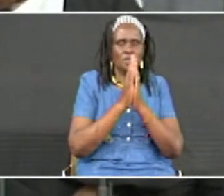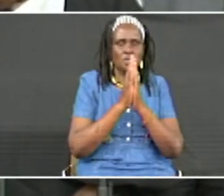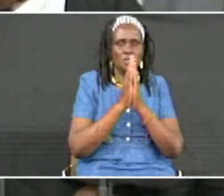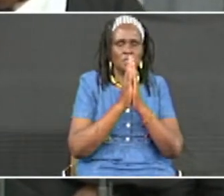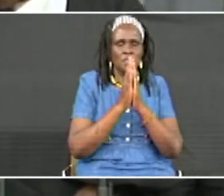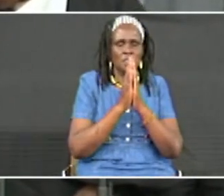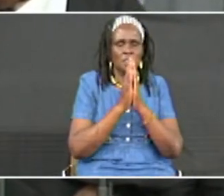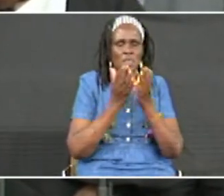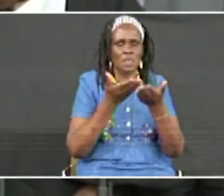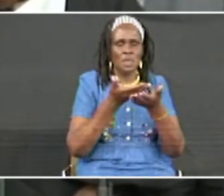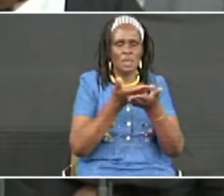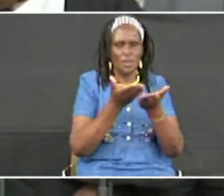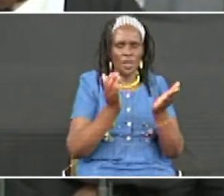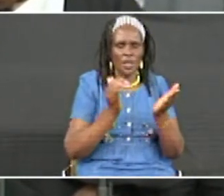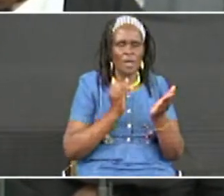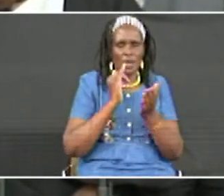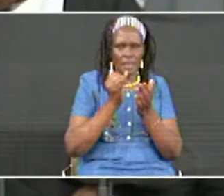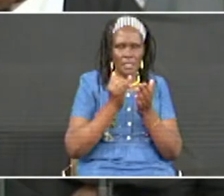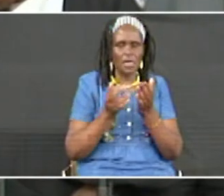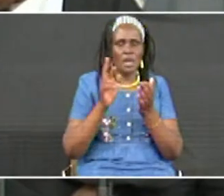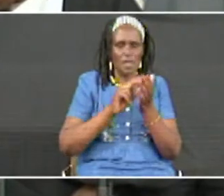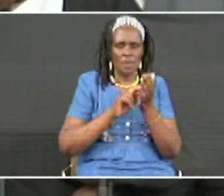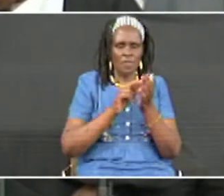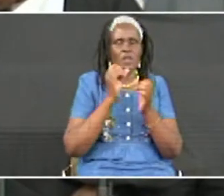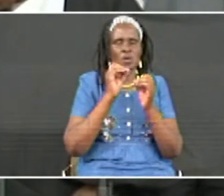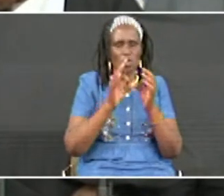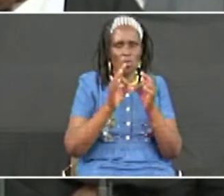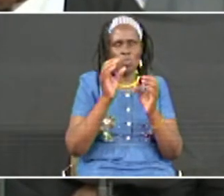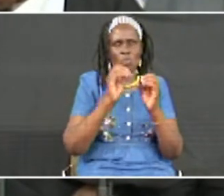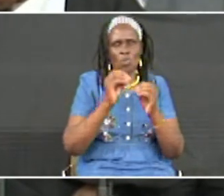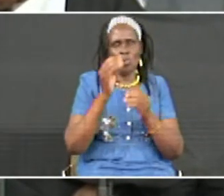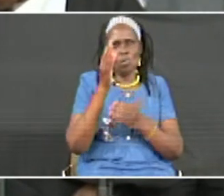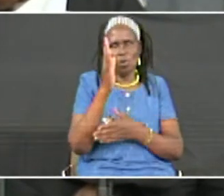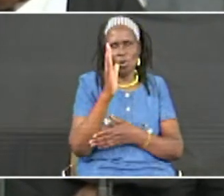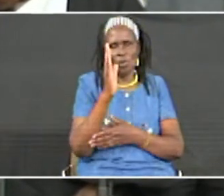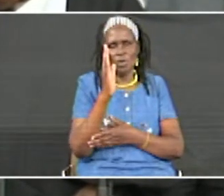There is a reprieve, oh God.